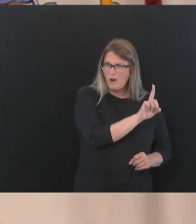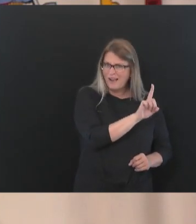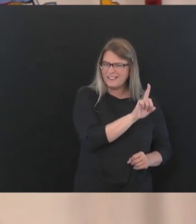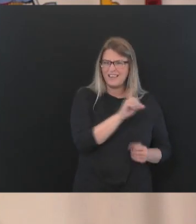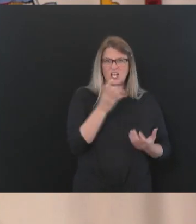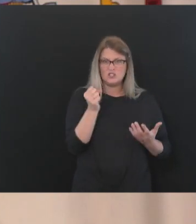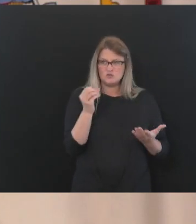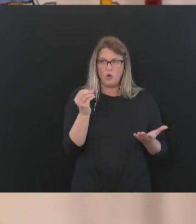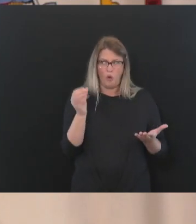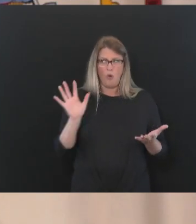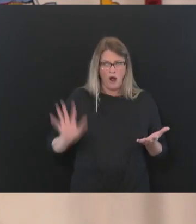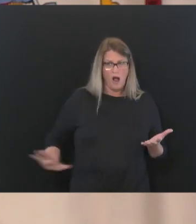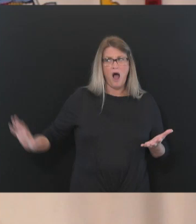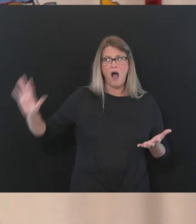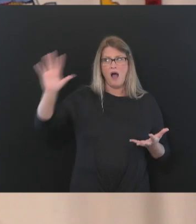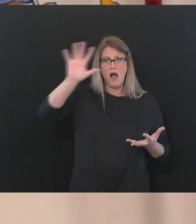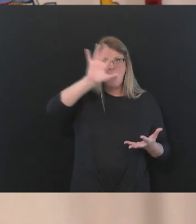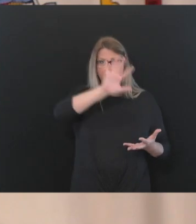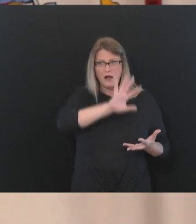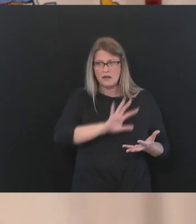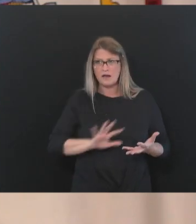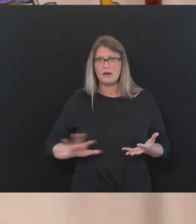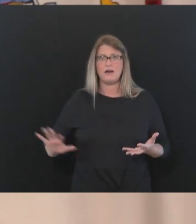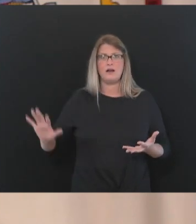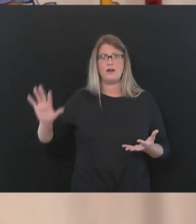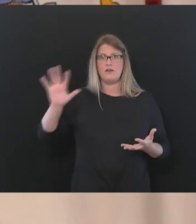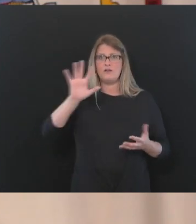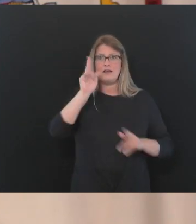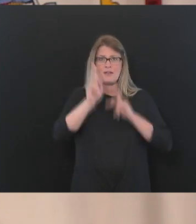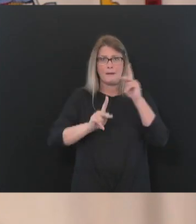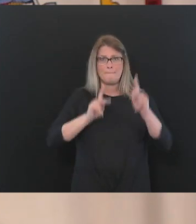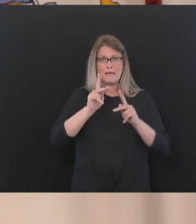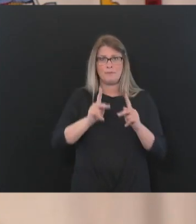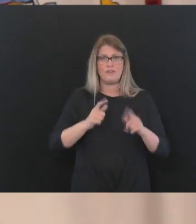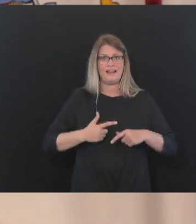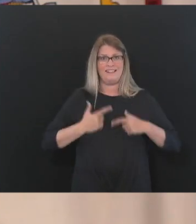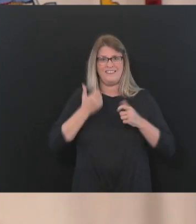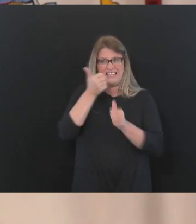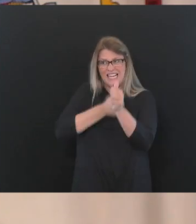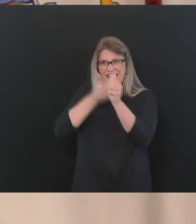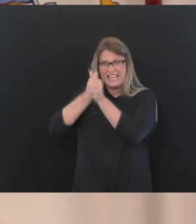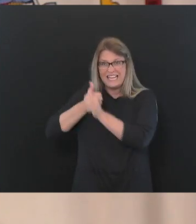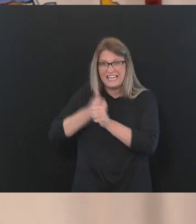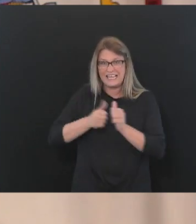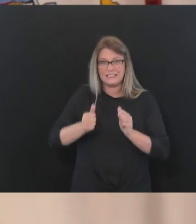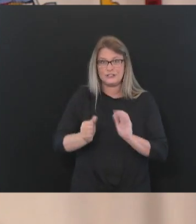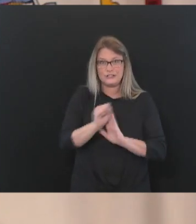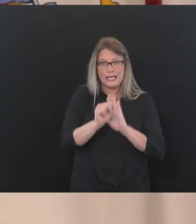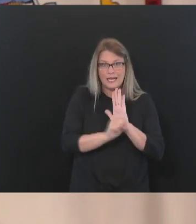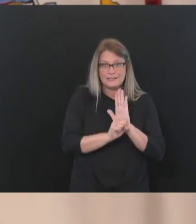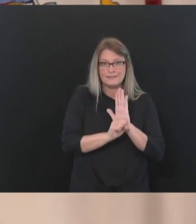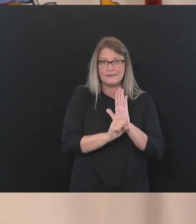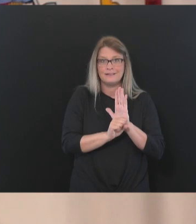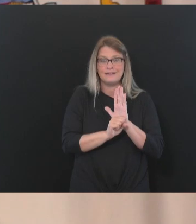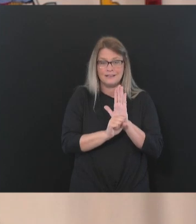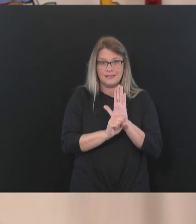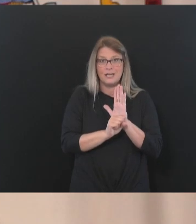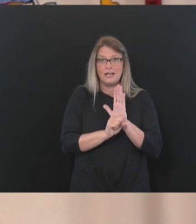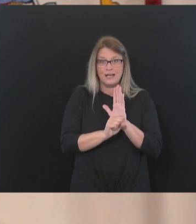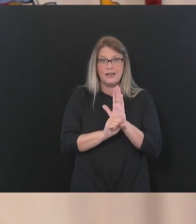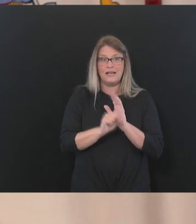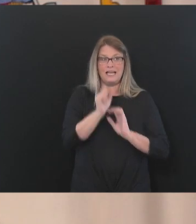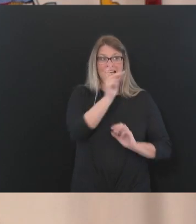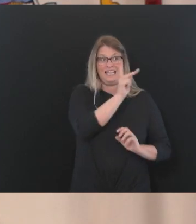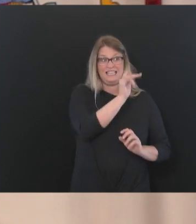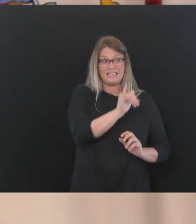the bottom line of the whole thing is per the population percentage of those states that I read,